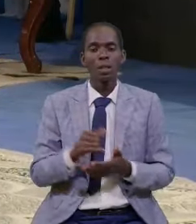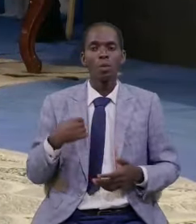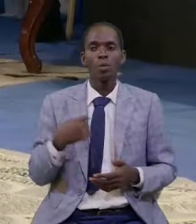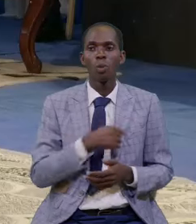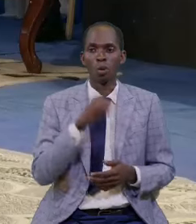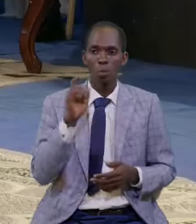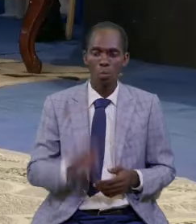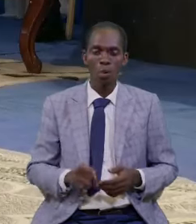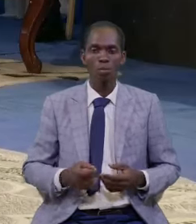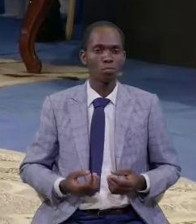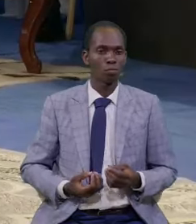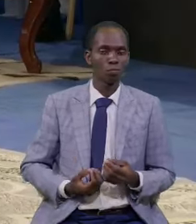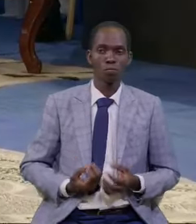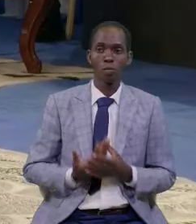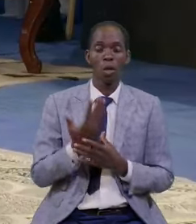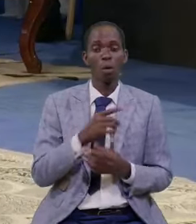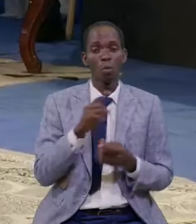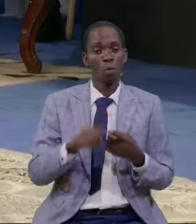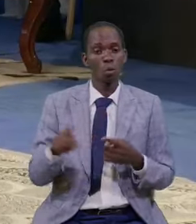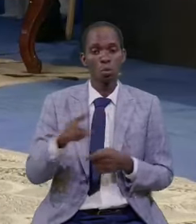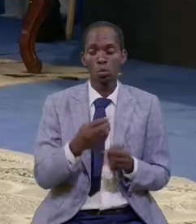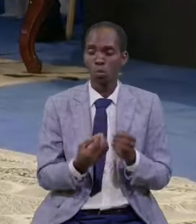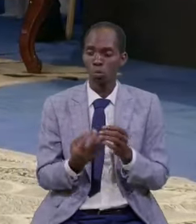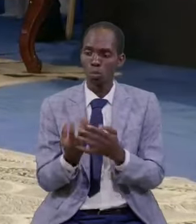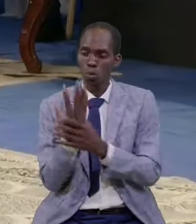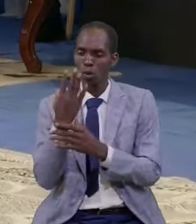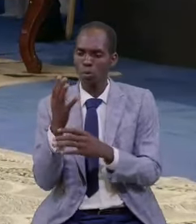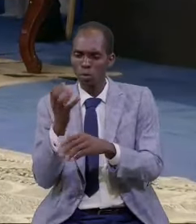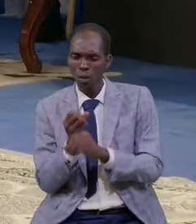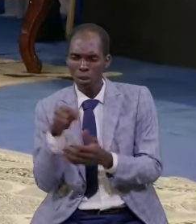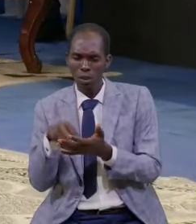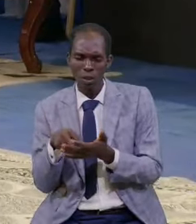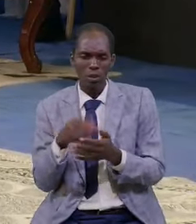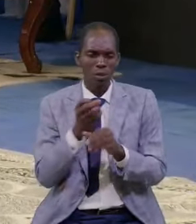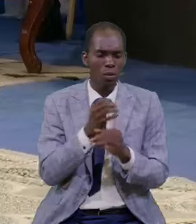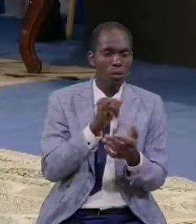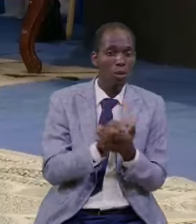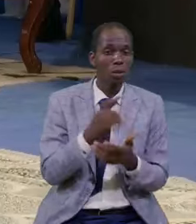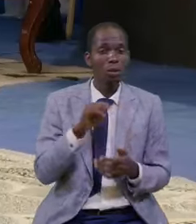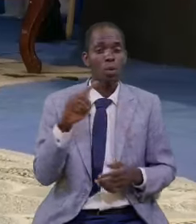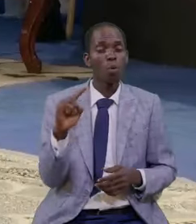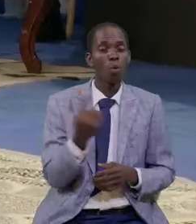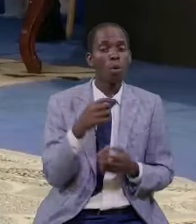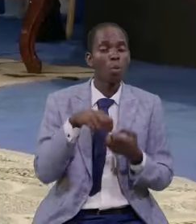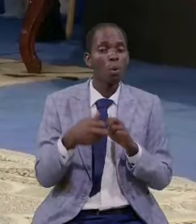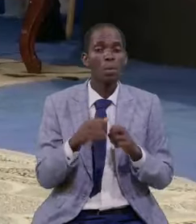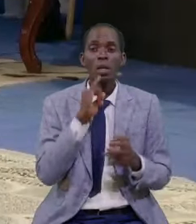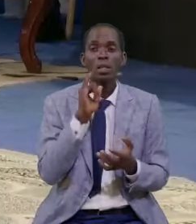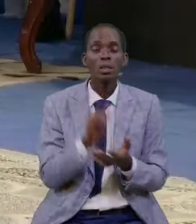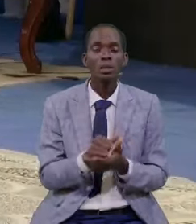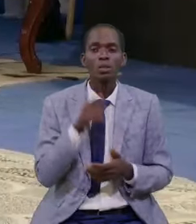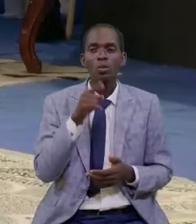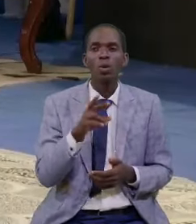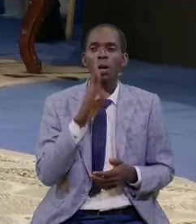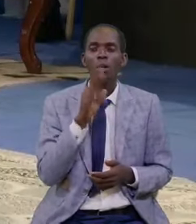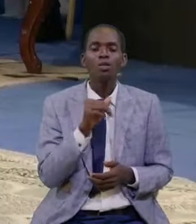in life and you've got this and you've got that, the only challenge now is you are not as good as you want